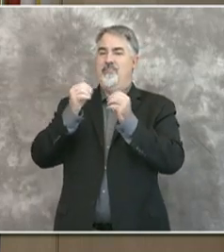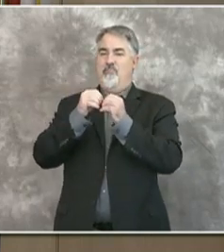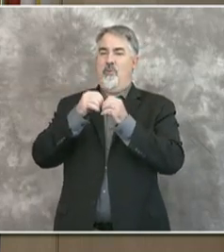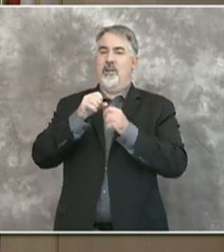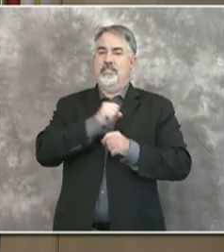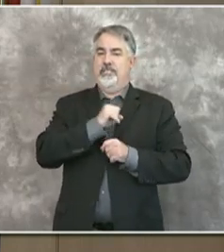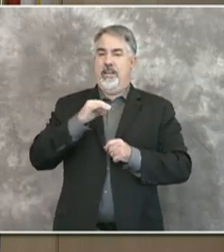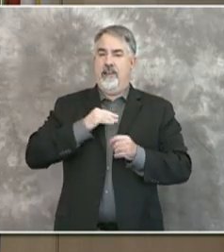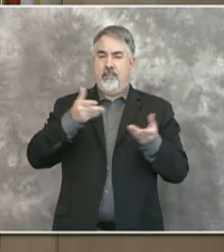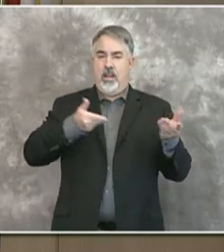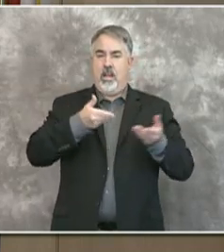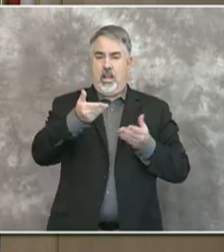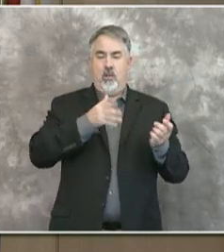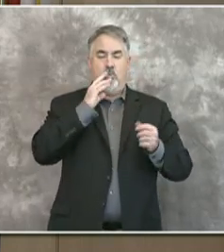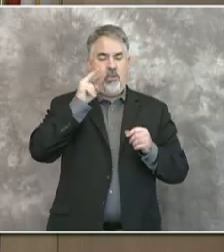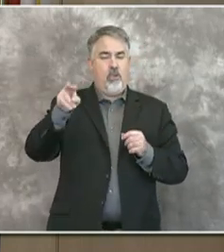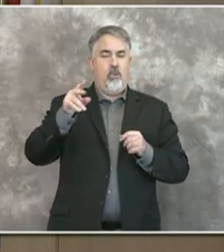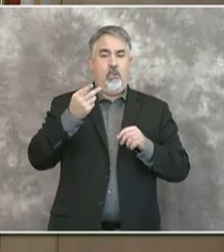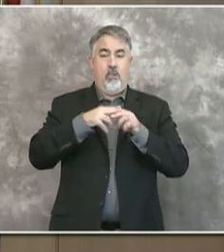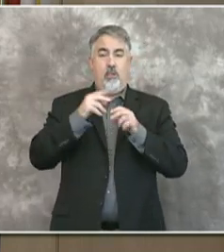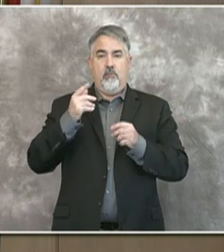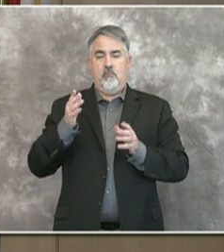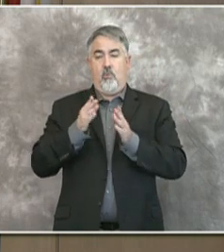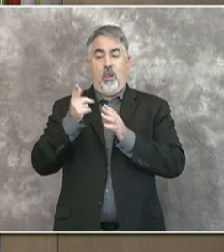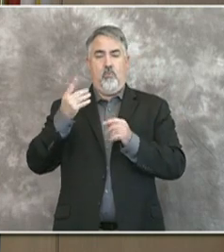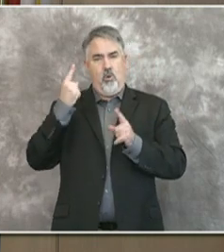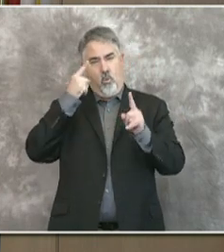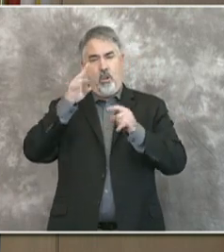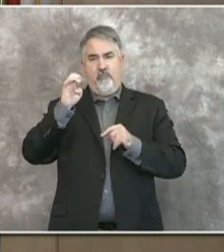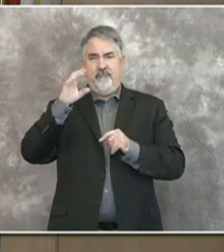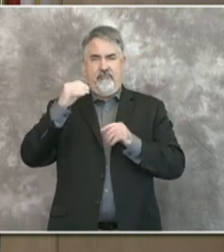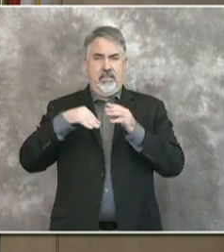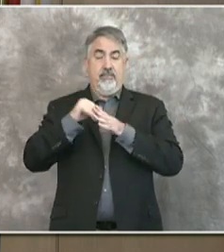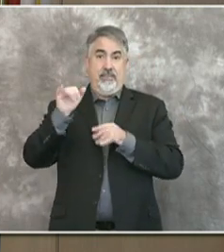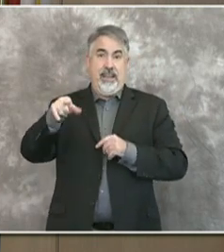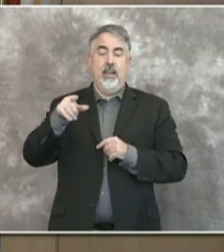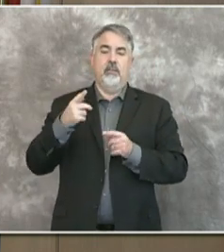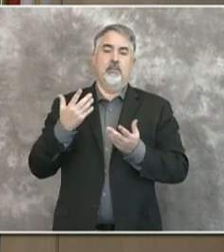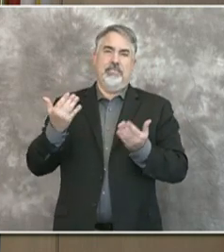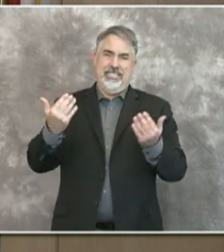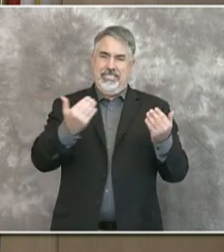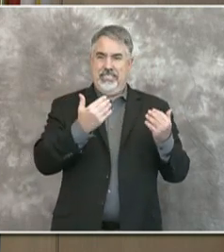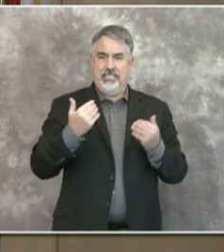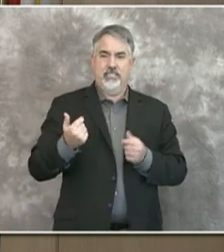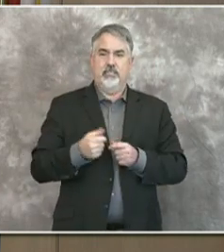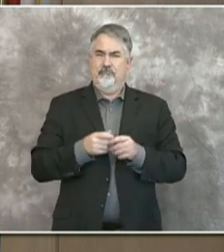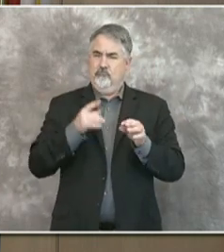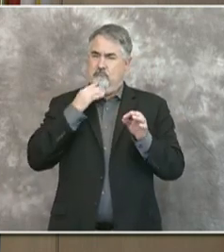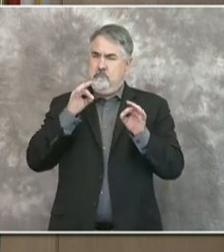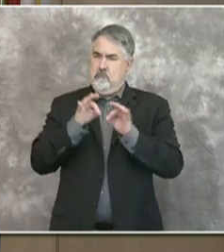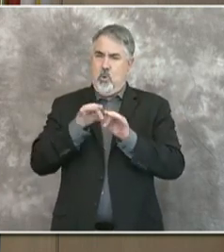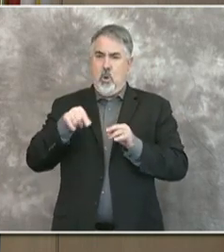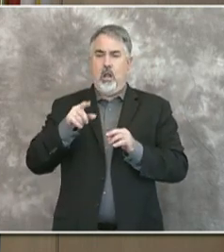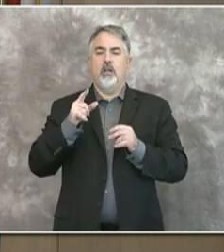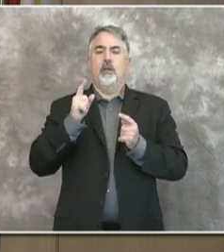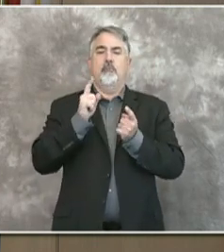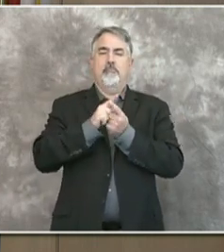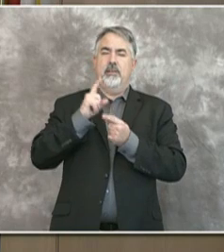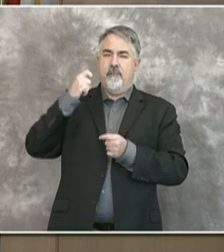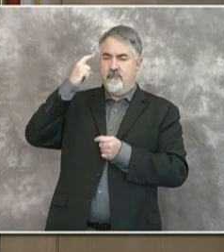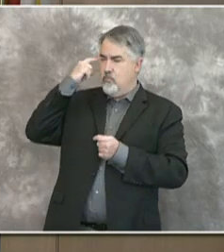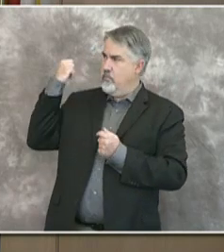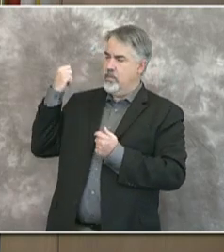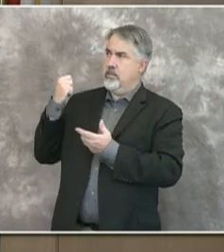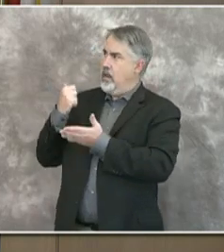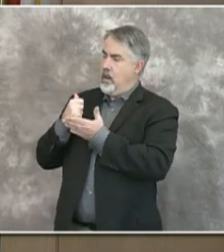that we are onboarding and training. This will become particularly important both in meeting the governor's requirement for protecting